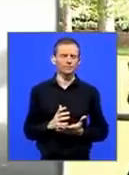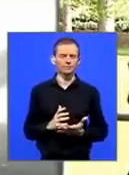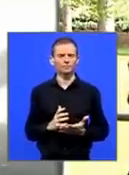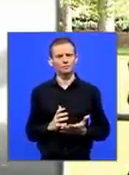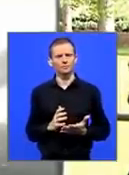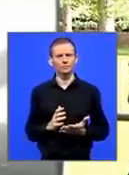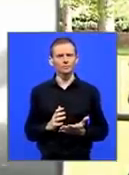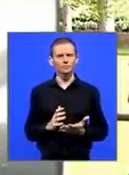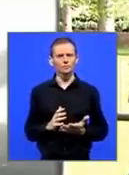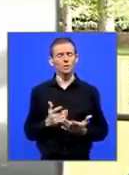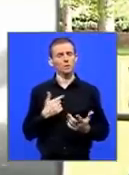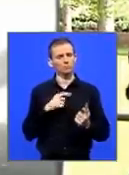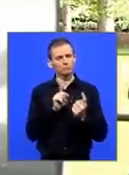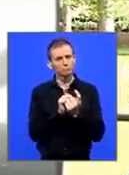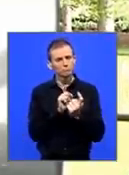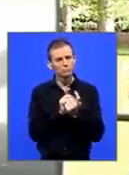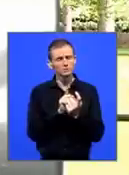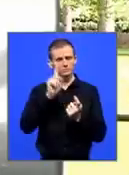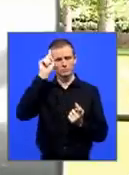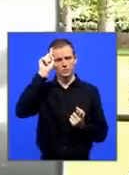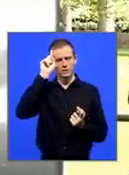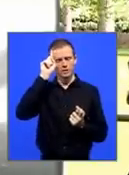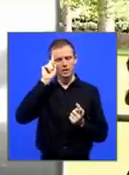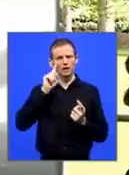the meeting was fantastic.